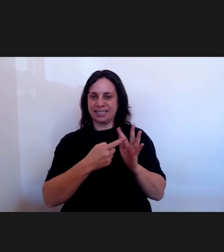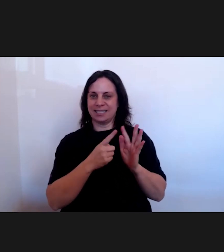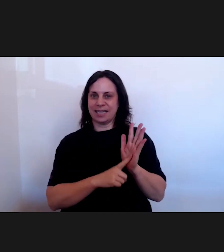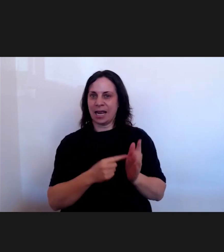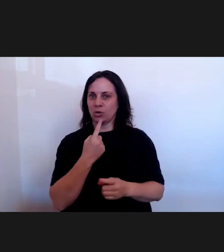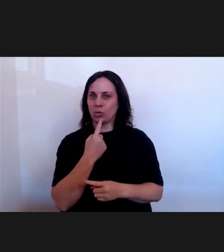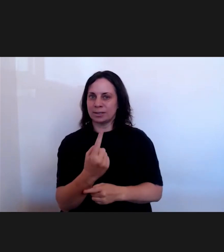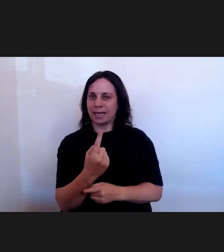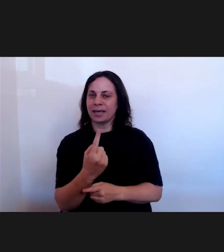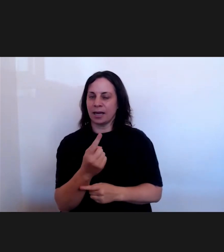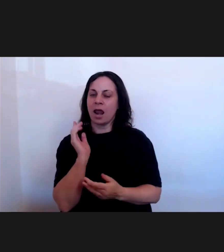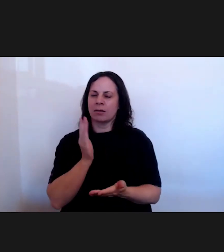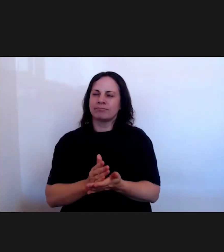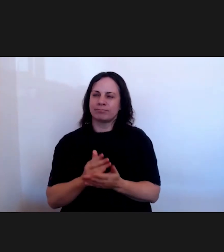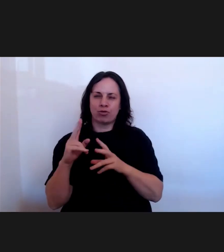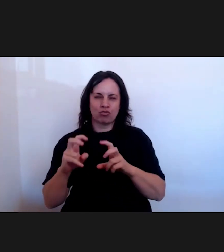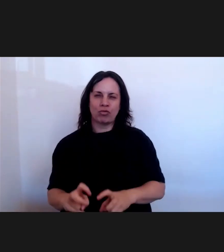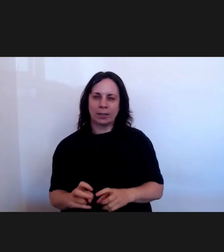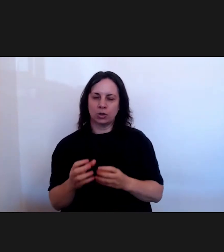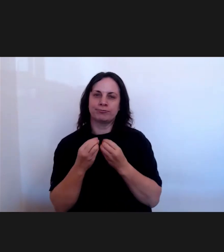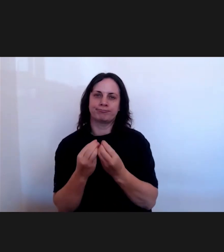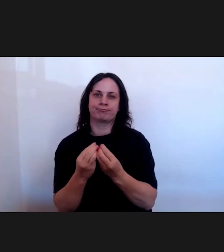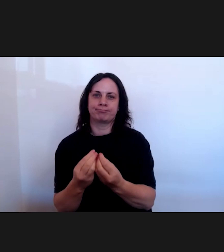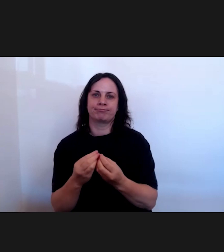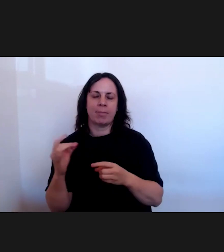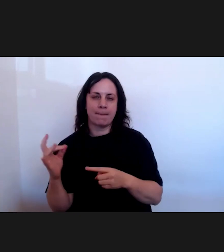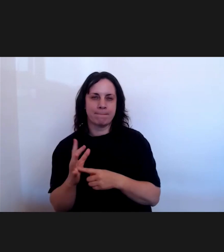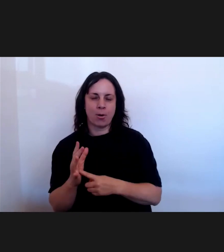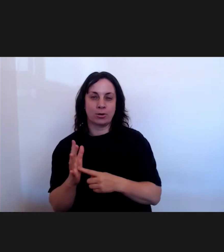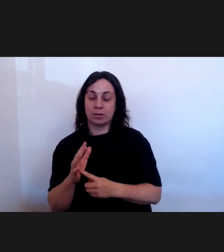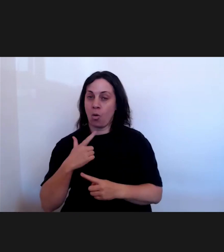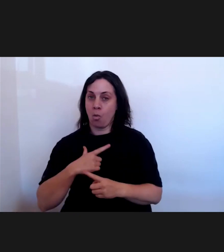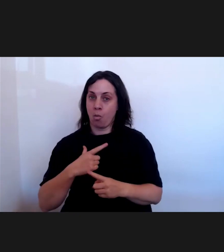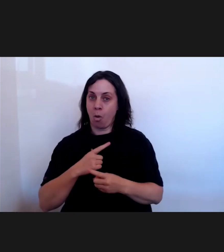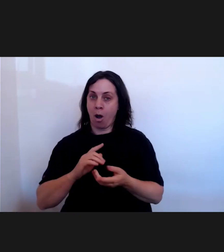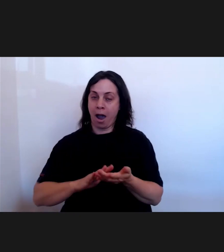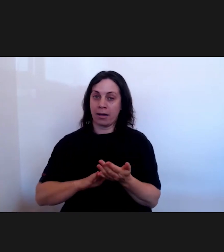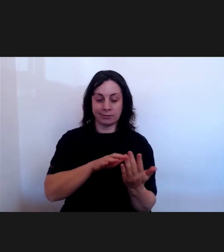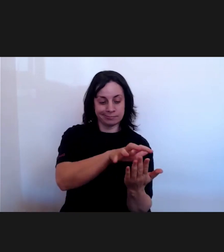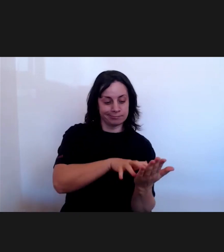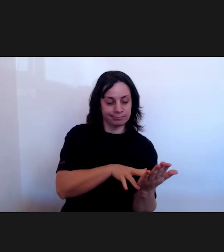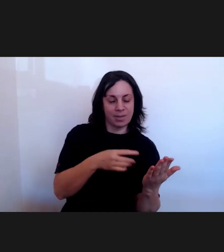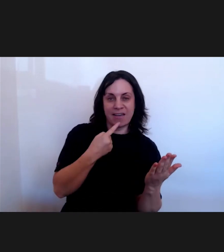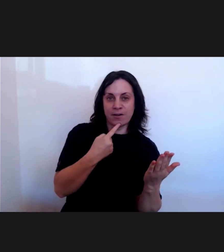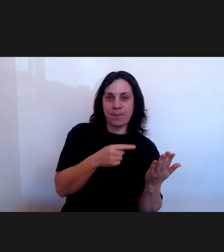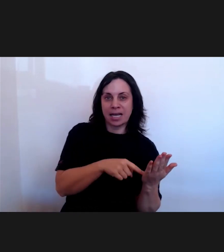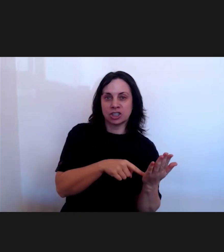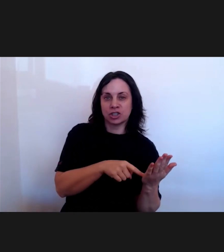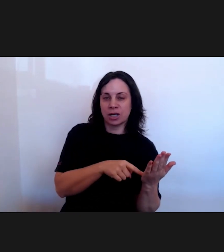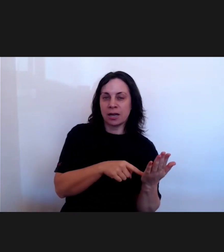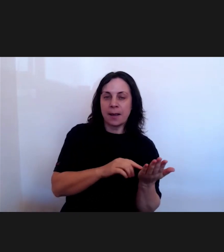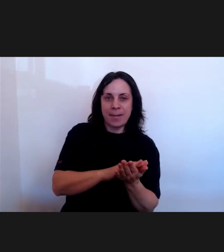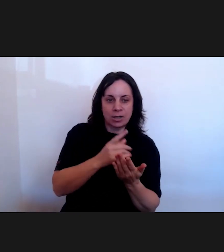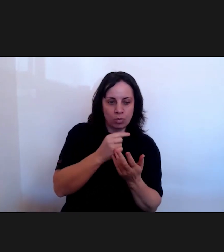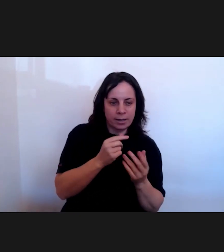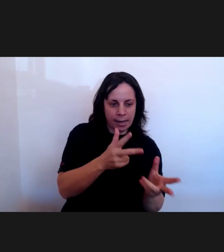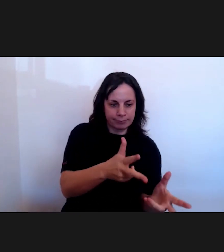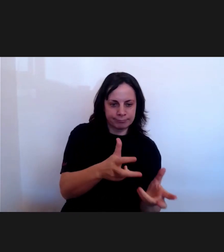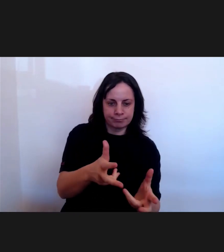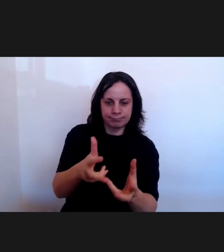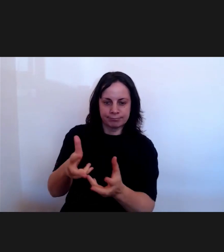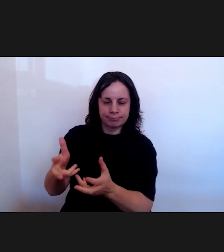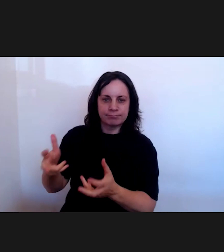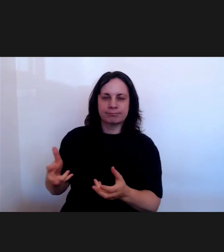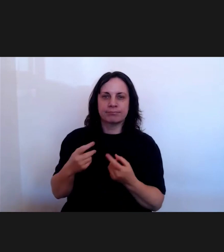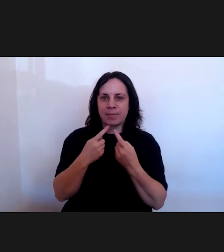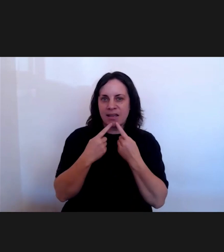is really important. It's important because it provides the opportunity opportunity to collect a body of knowledge about something